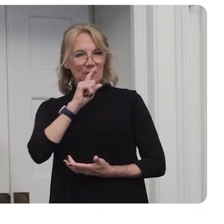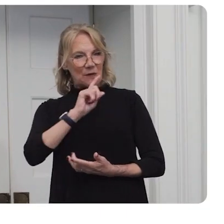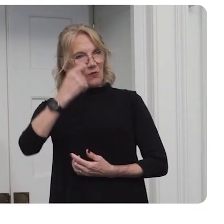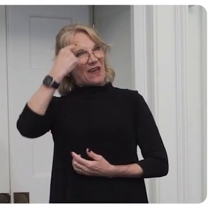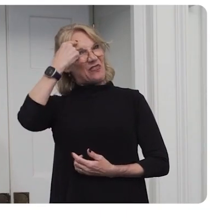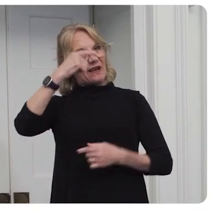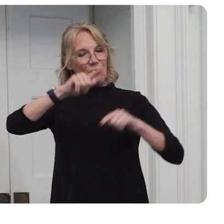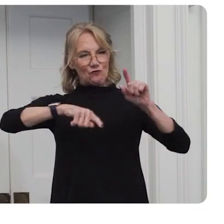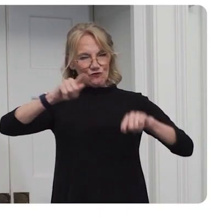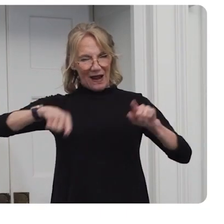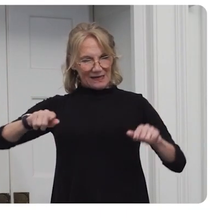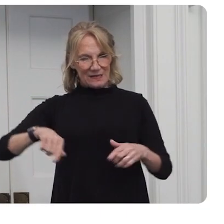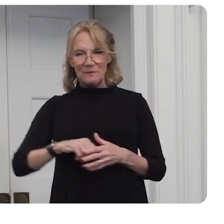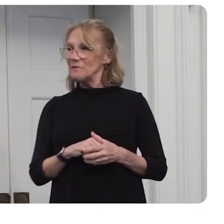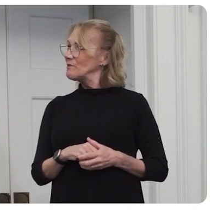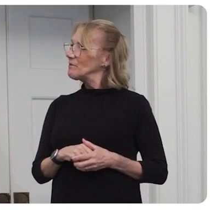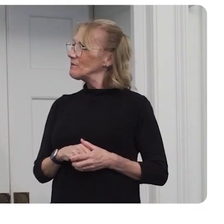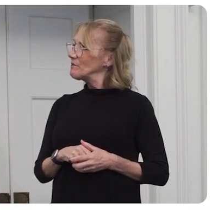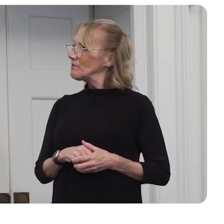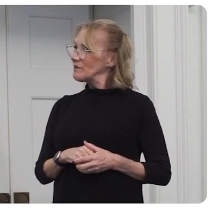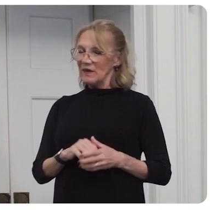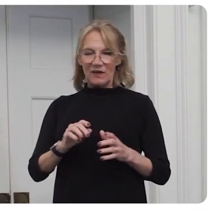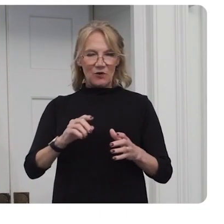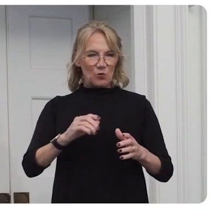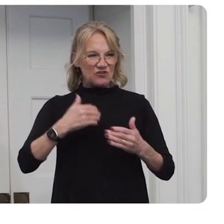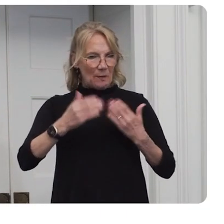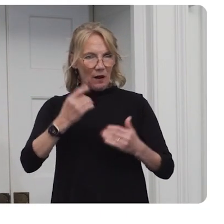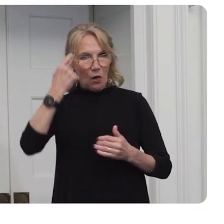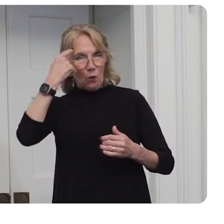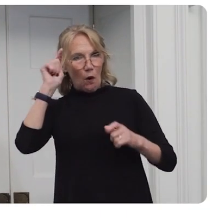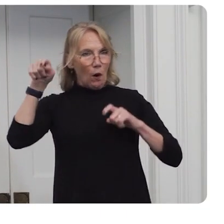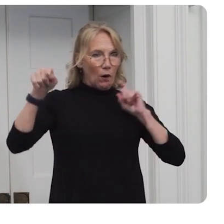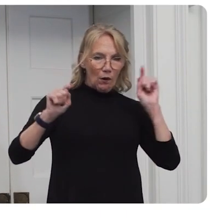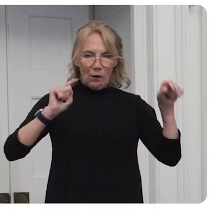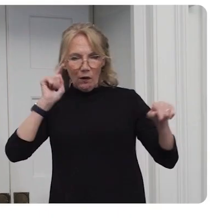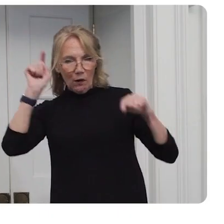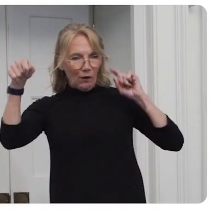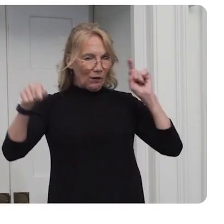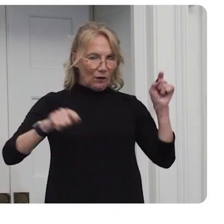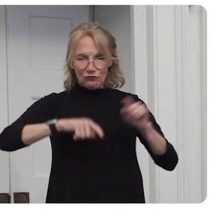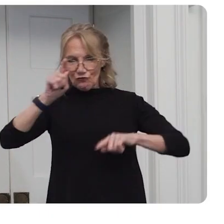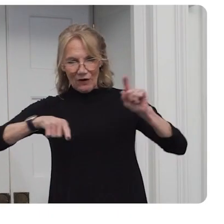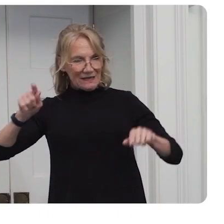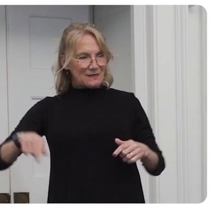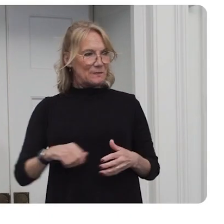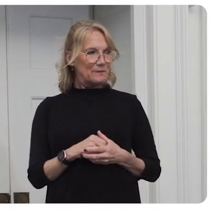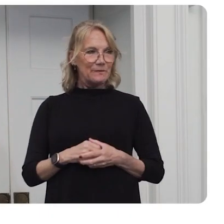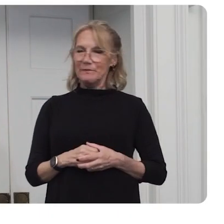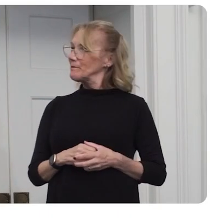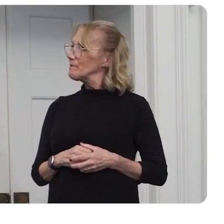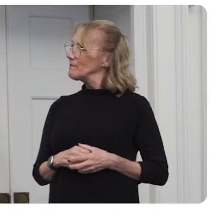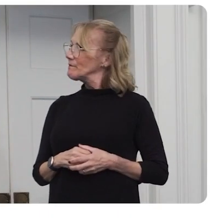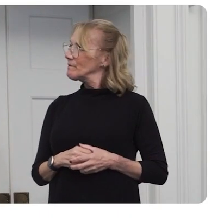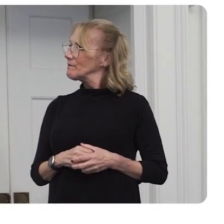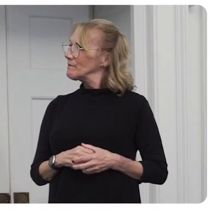often. Randomness. We go from one thought to the other, don't we, Grace?